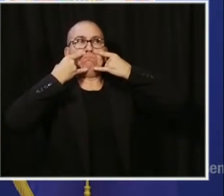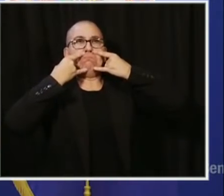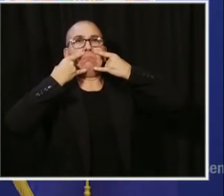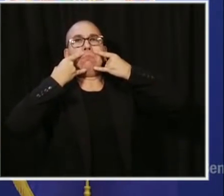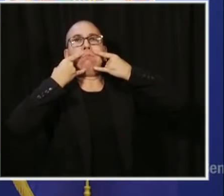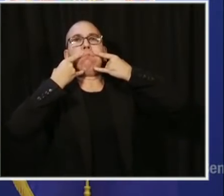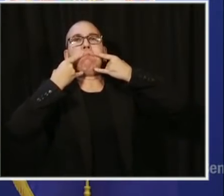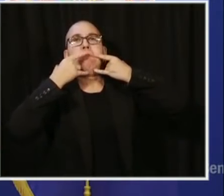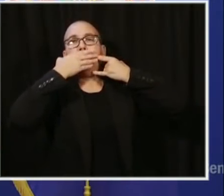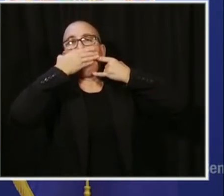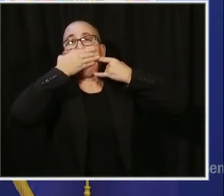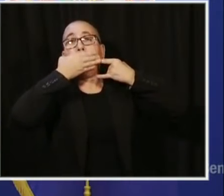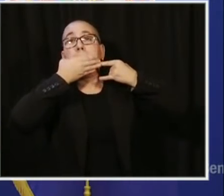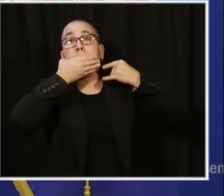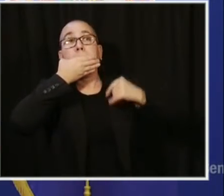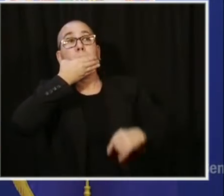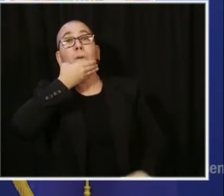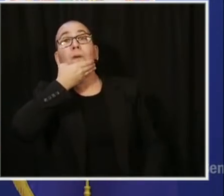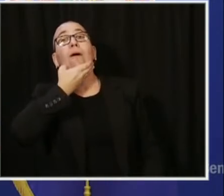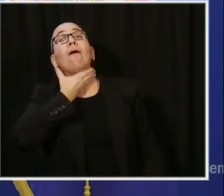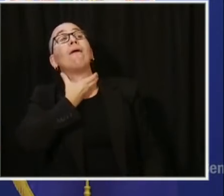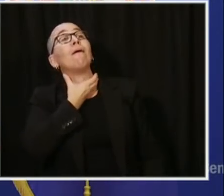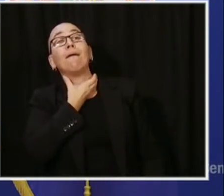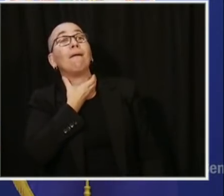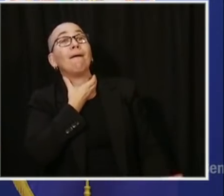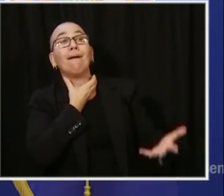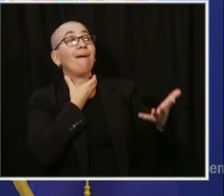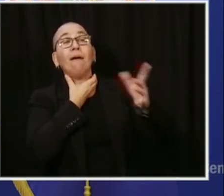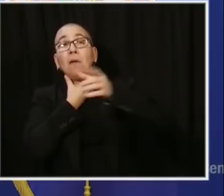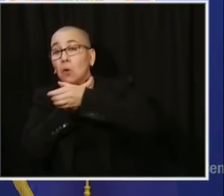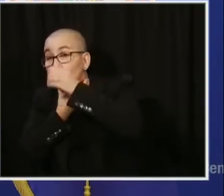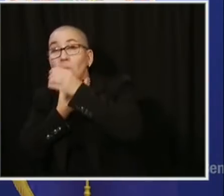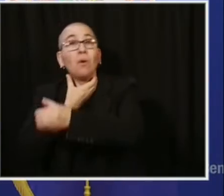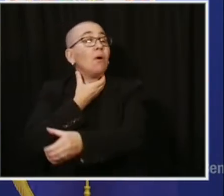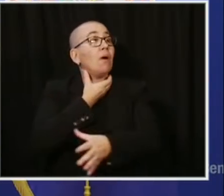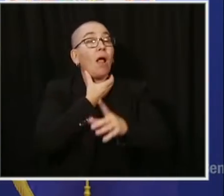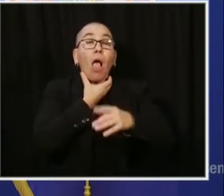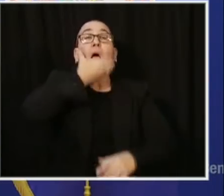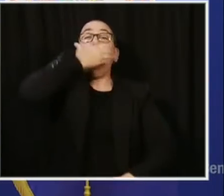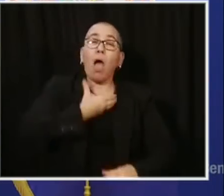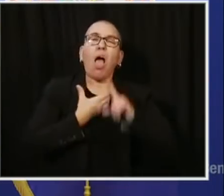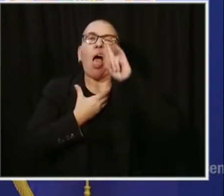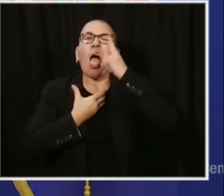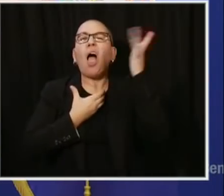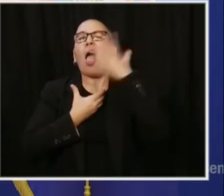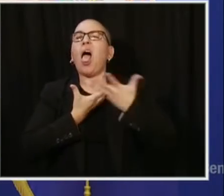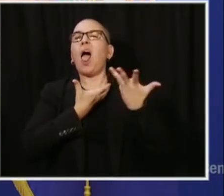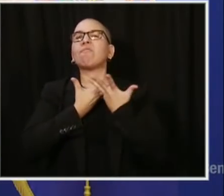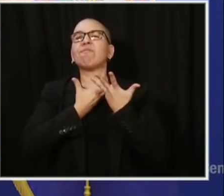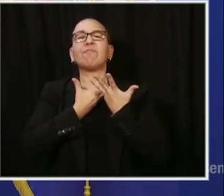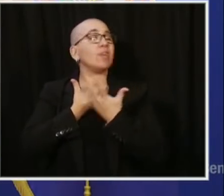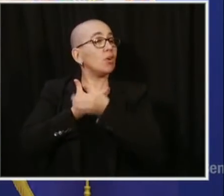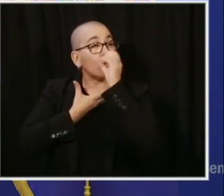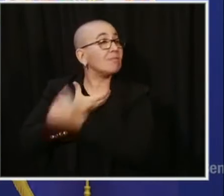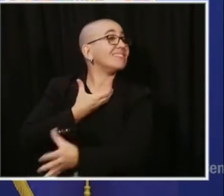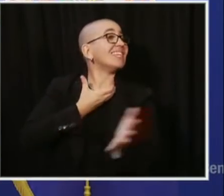moral judgment. I'm just simply stating scientifically where the facts are. And if we're going to get a handle on this, we have to know who is spreading